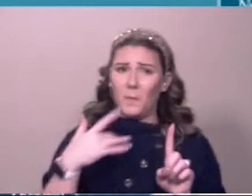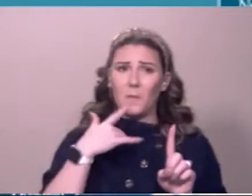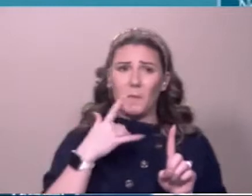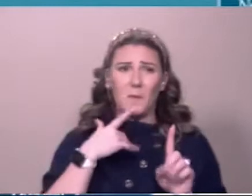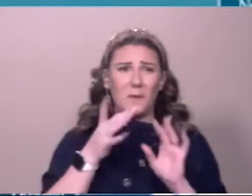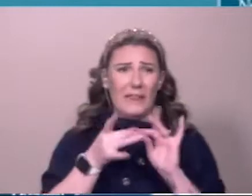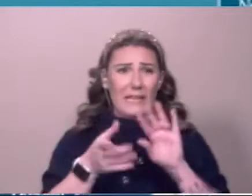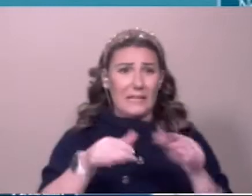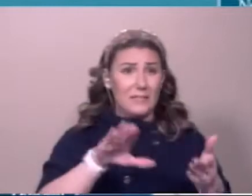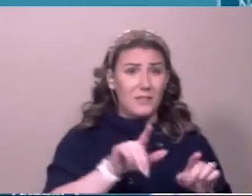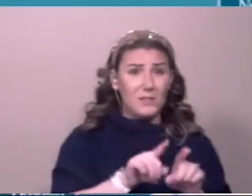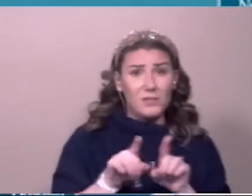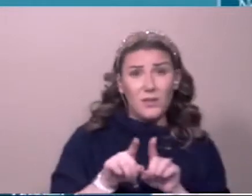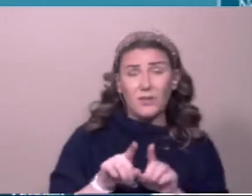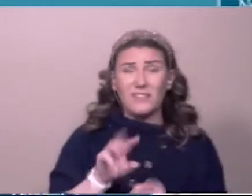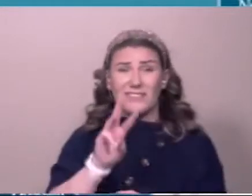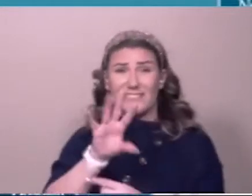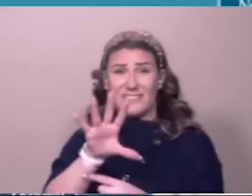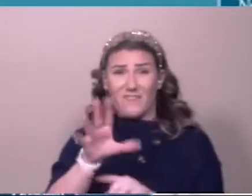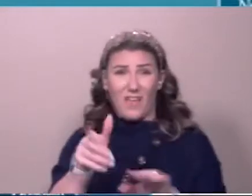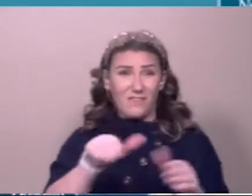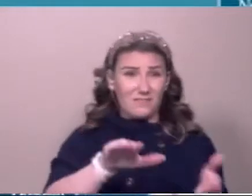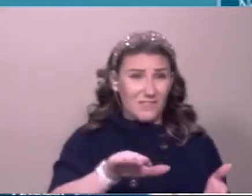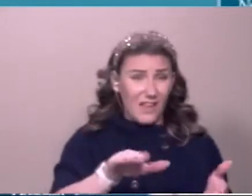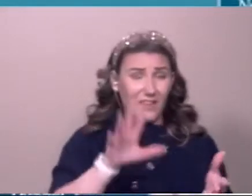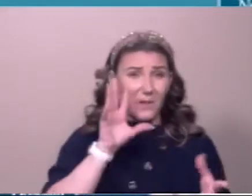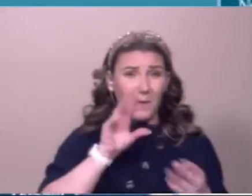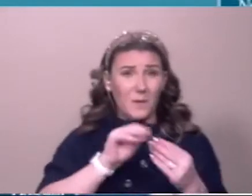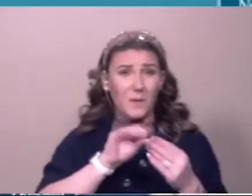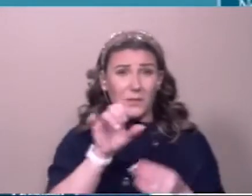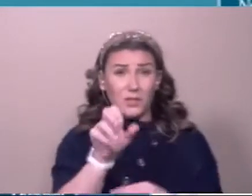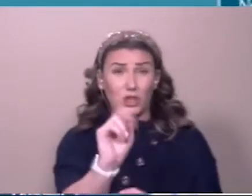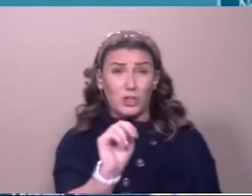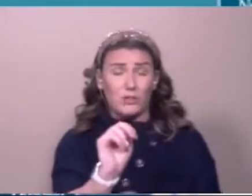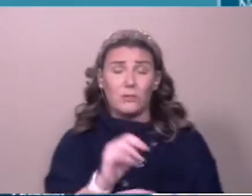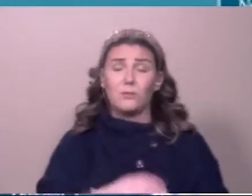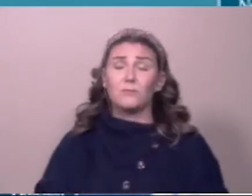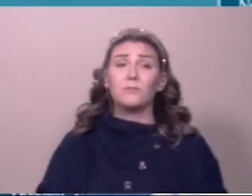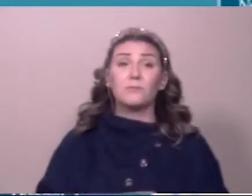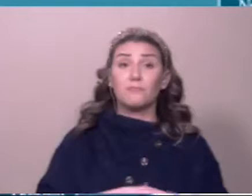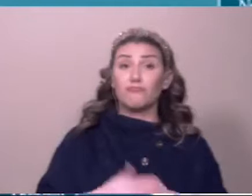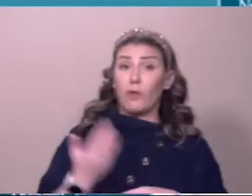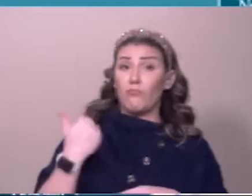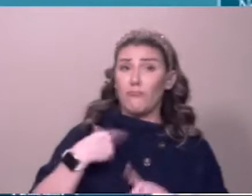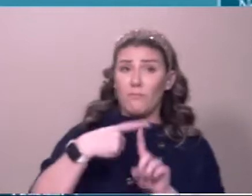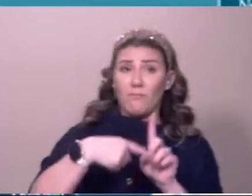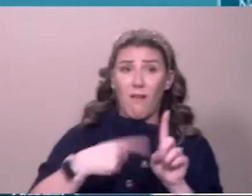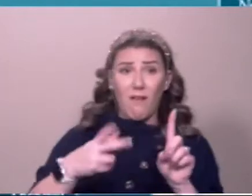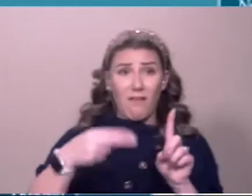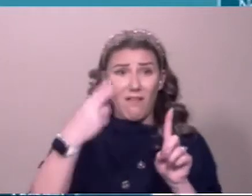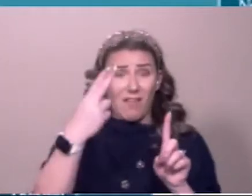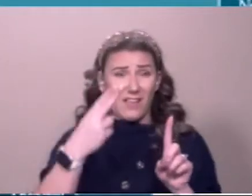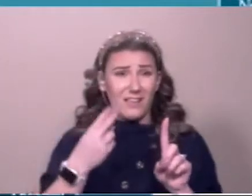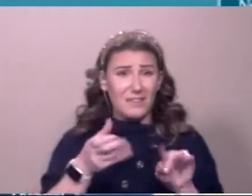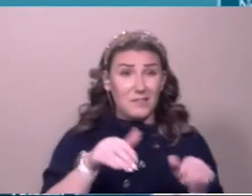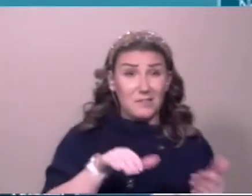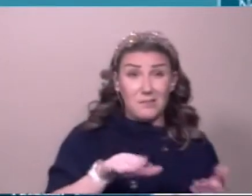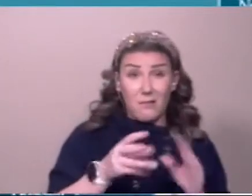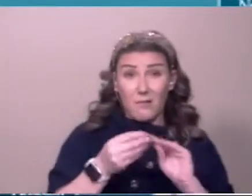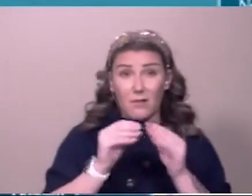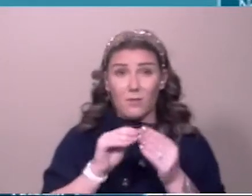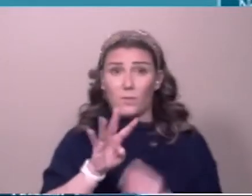deaths as well. We had 65 deaths in January. A previous monthly high for death rate was